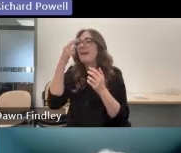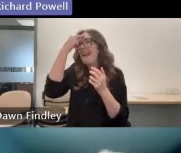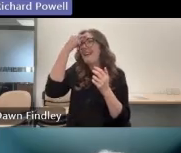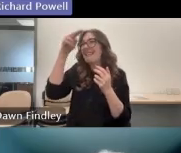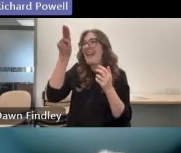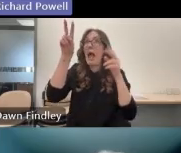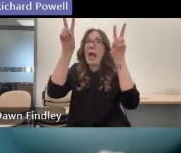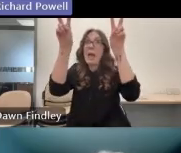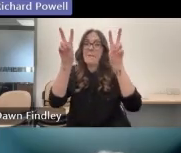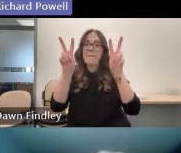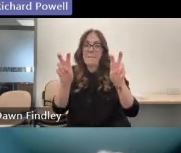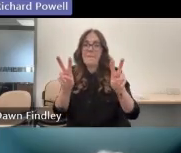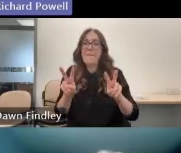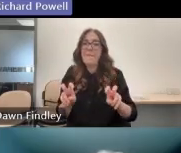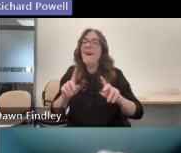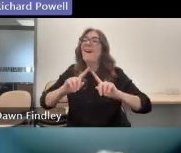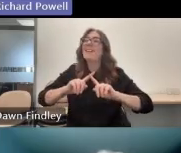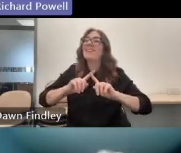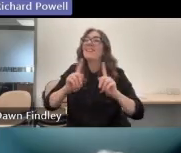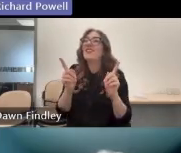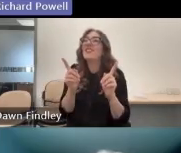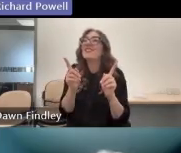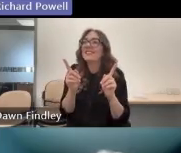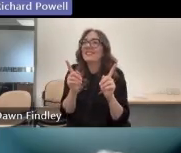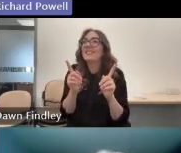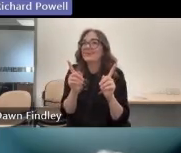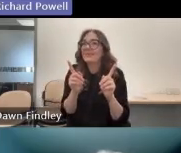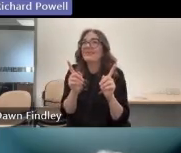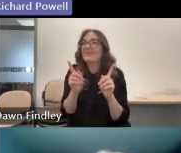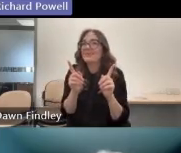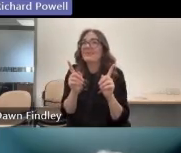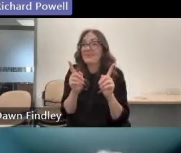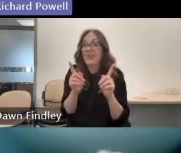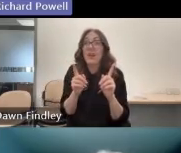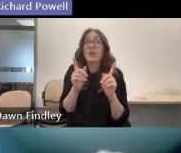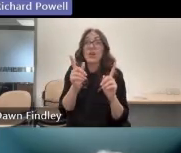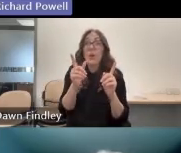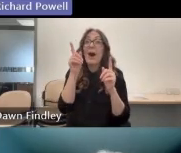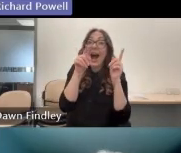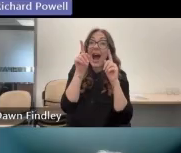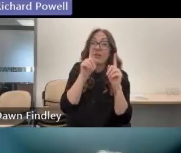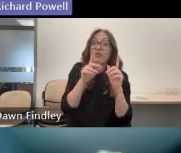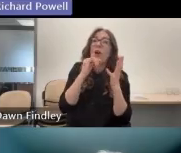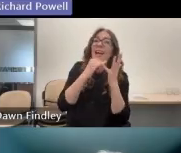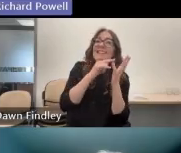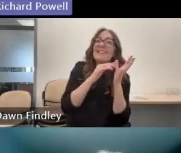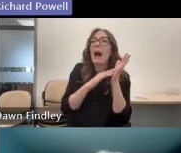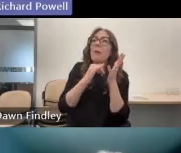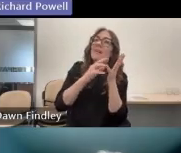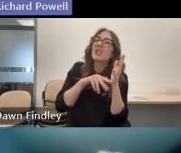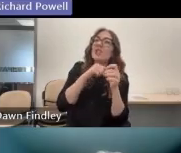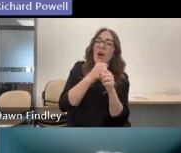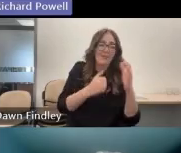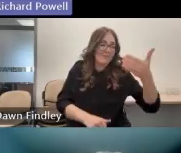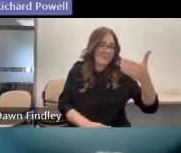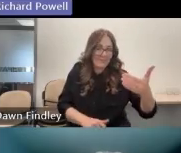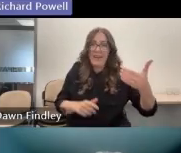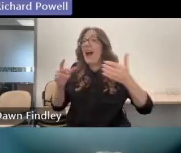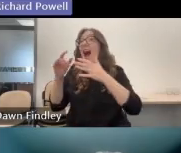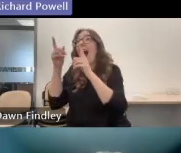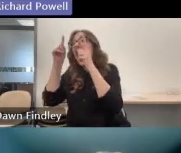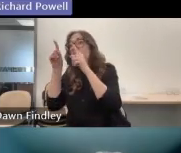Apple, they potentially call different things between different Android devices. Okay,